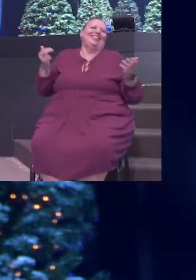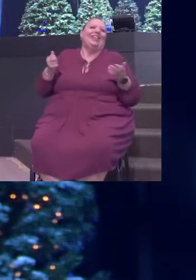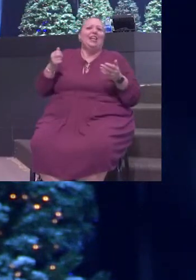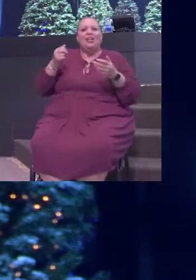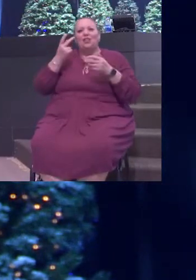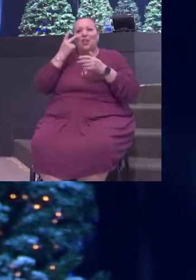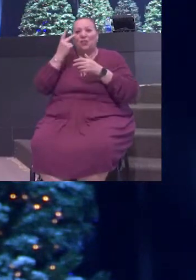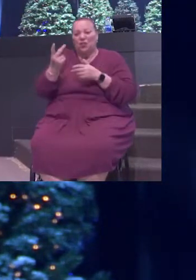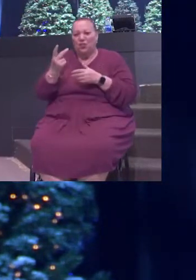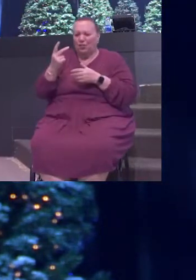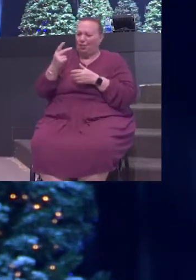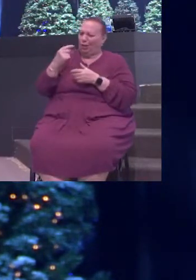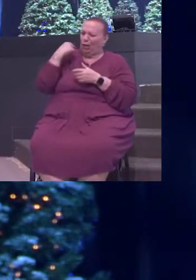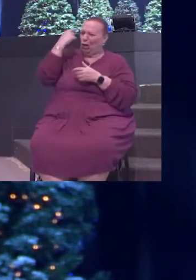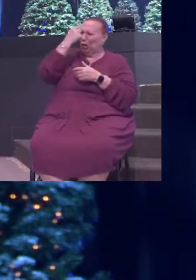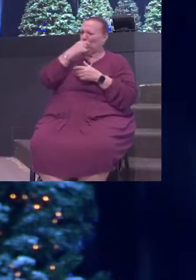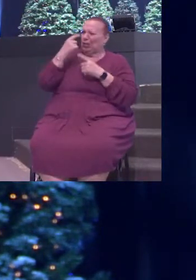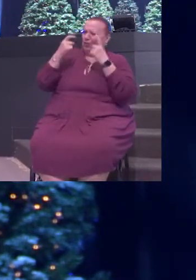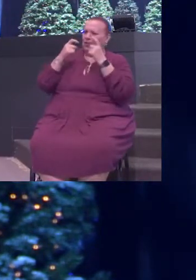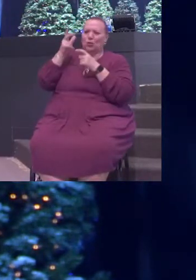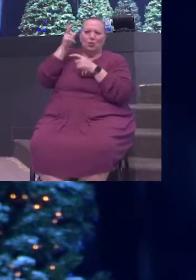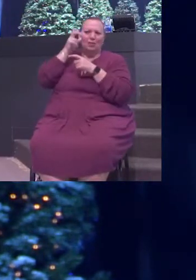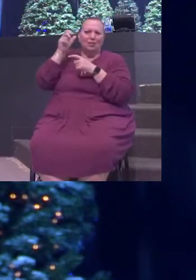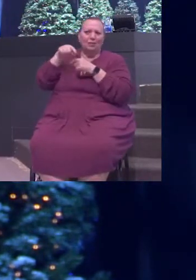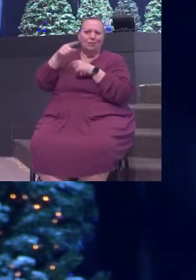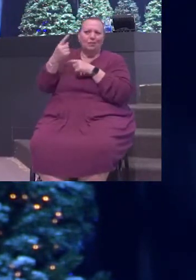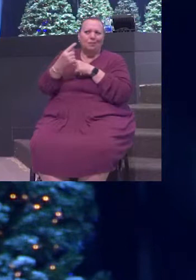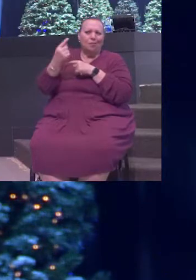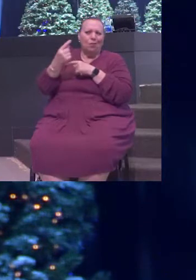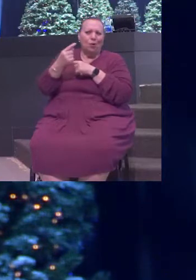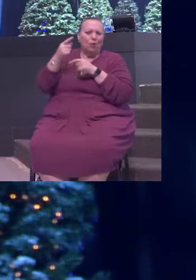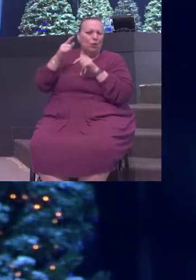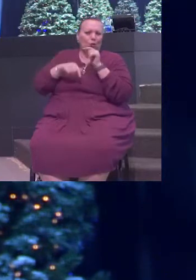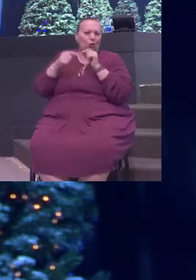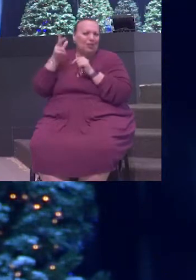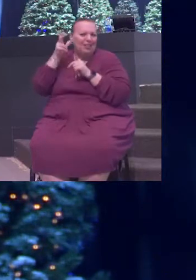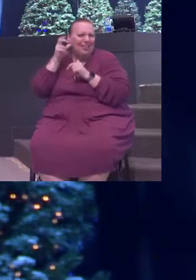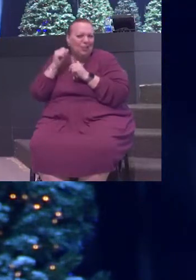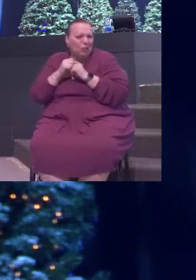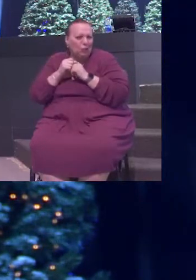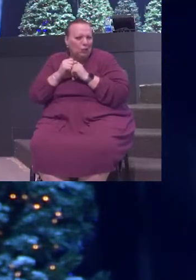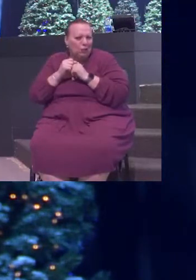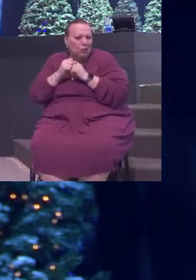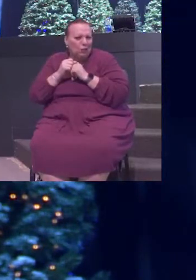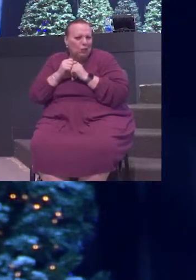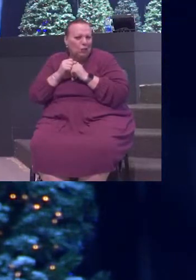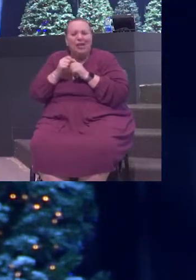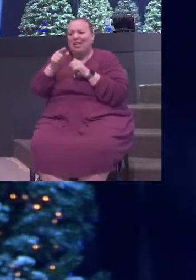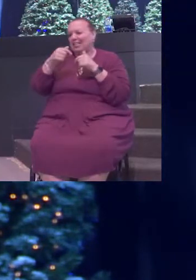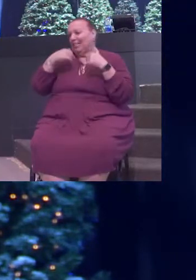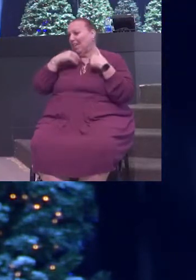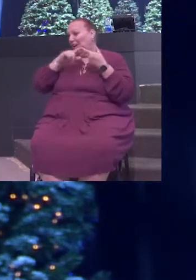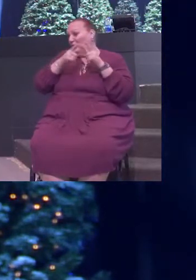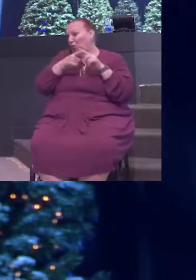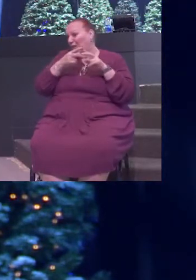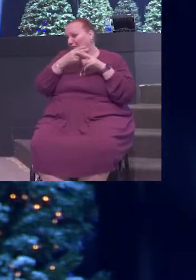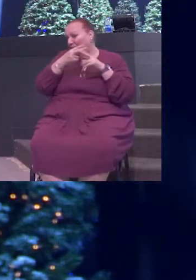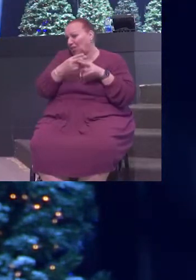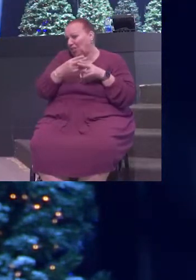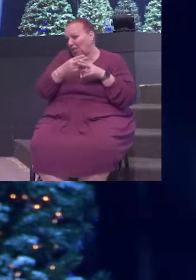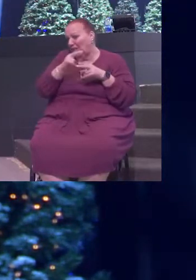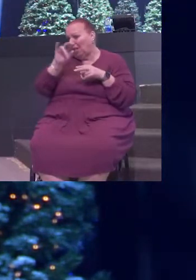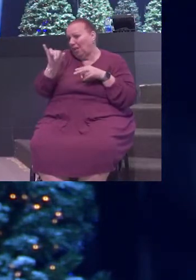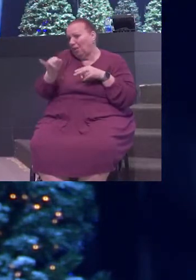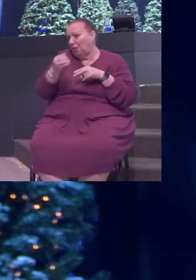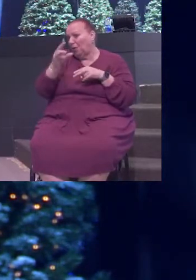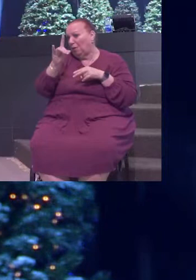Did you ever see a distant look on his face as if he were listening to someone that you couldn't hear? Did he have any friends by the name of